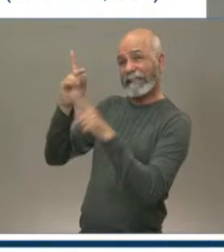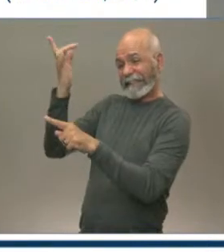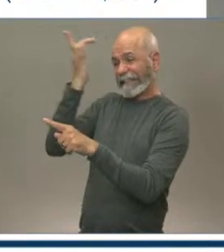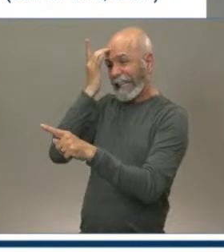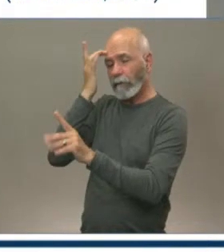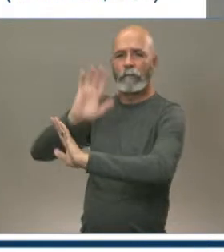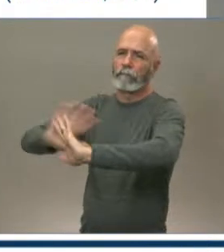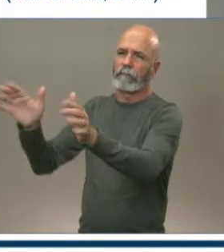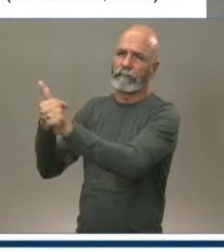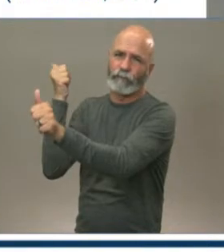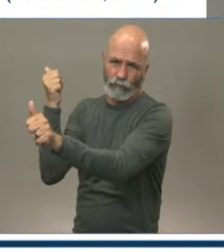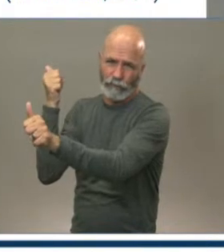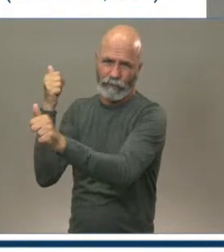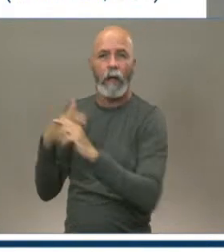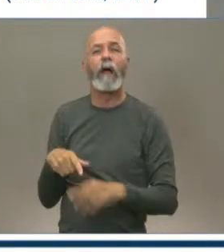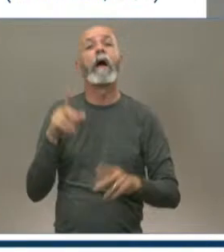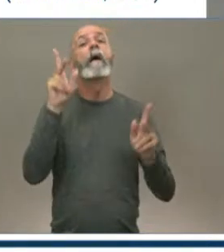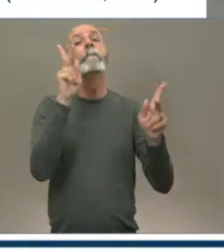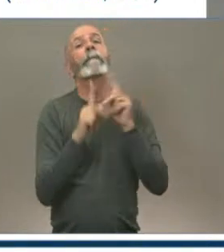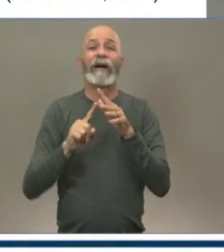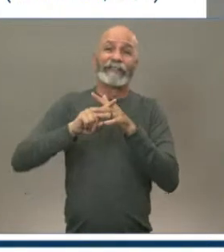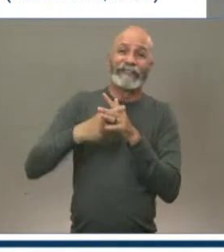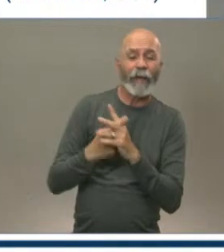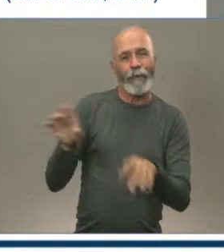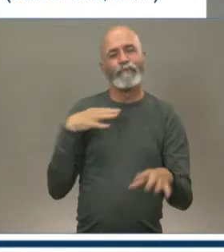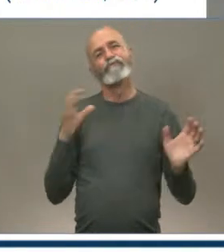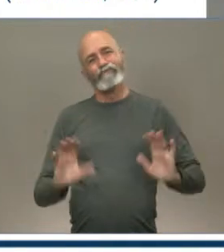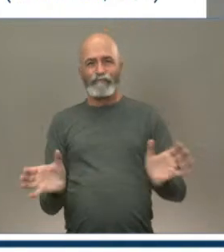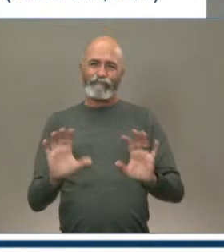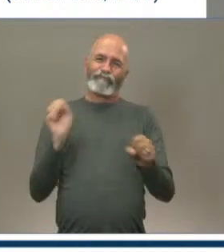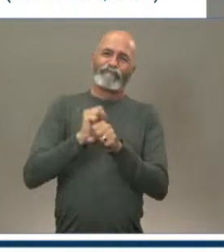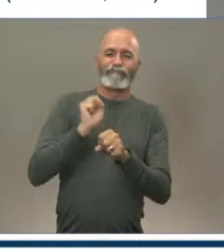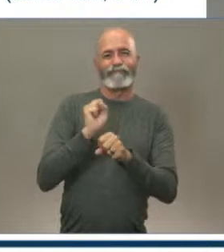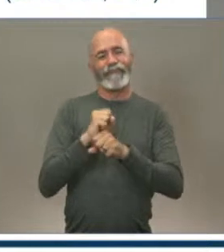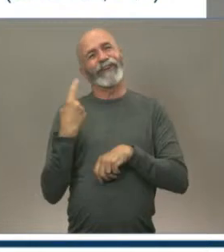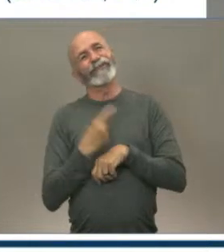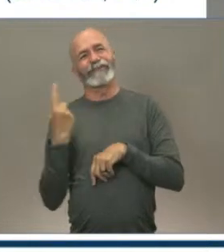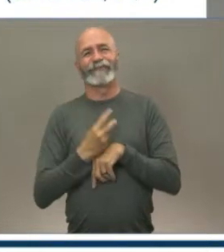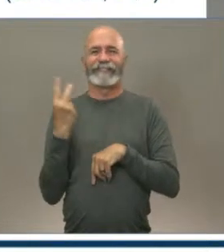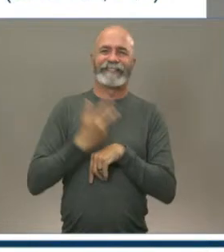are beginning when people being at work for multiple days while they have